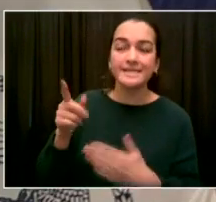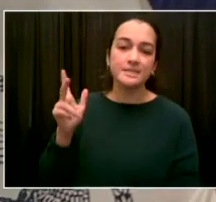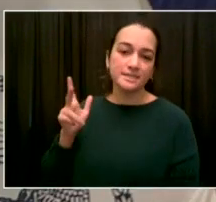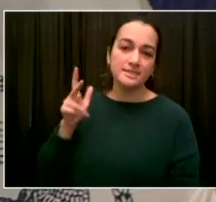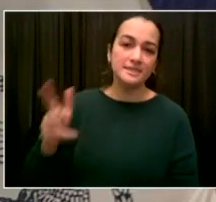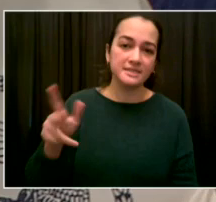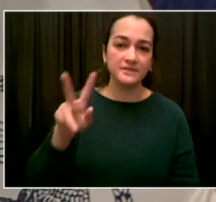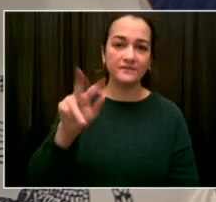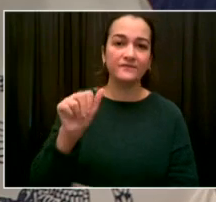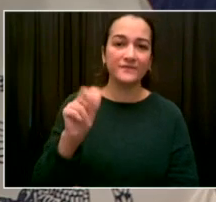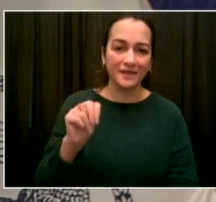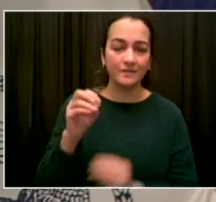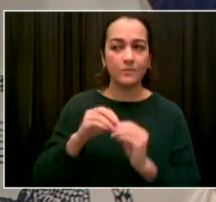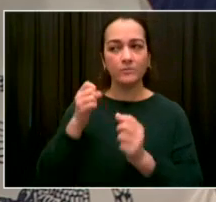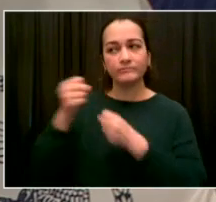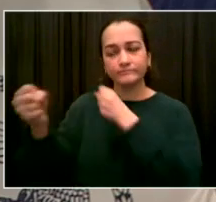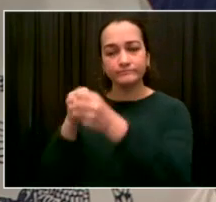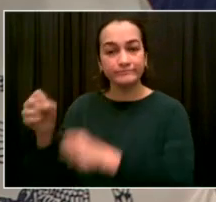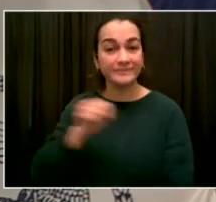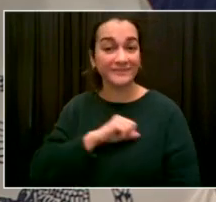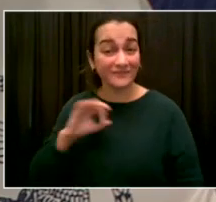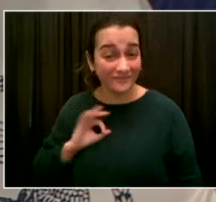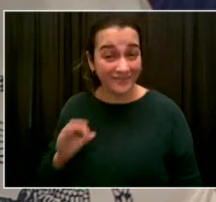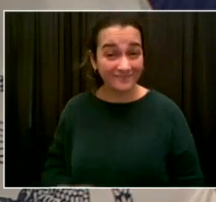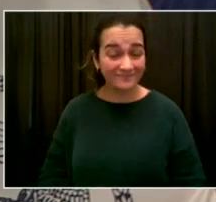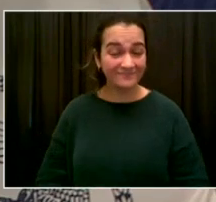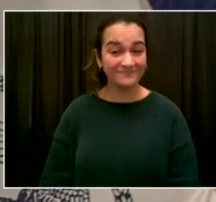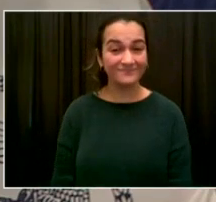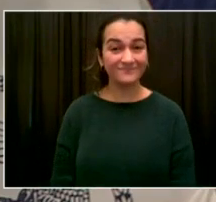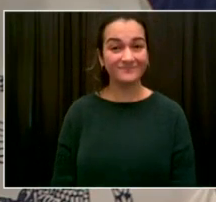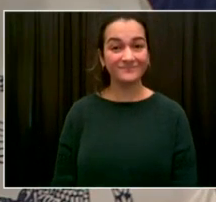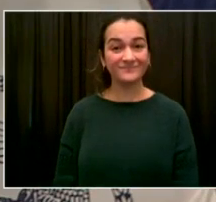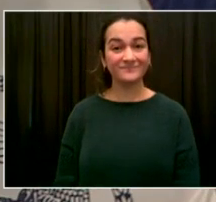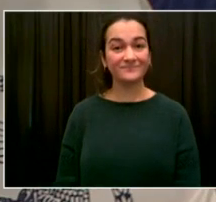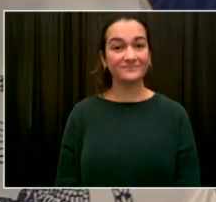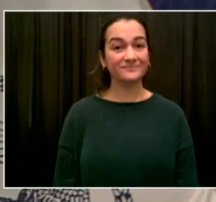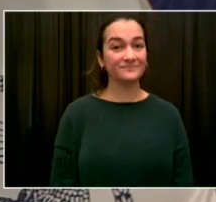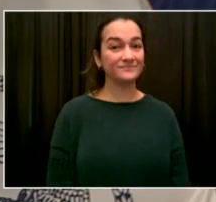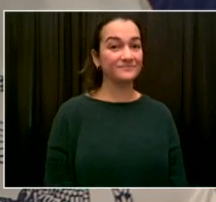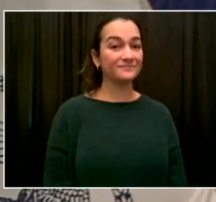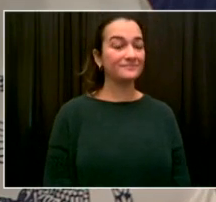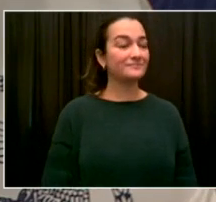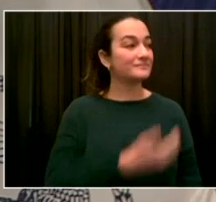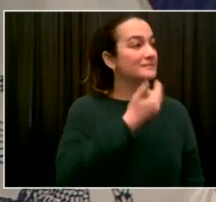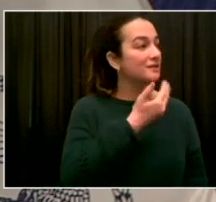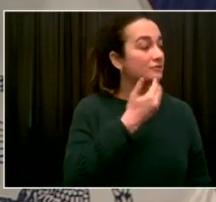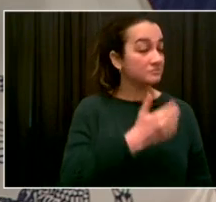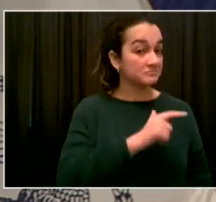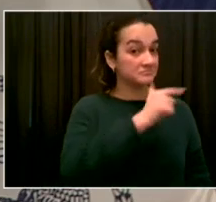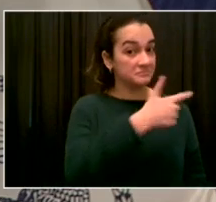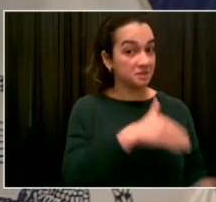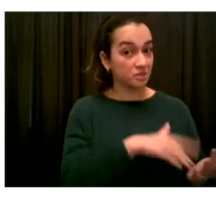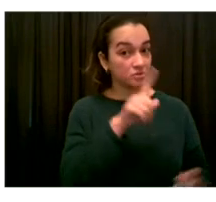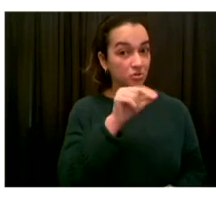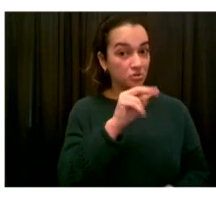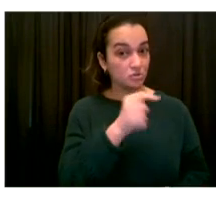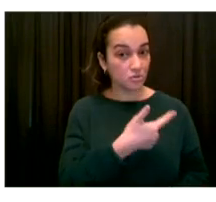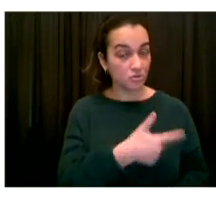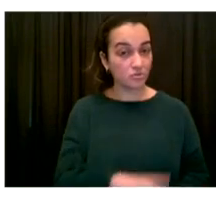Long. Yes, thanks for the question, Katie. So to find where our 119 locations are today, go to